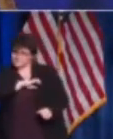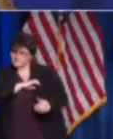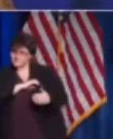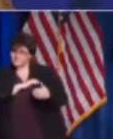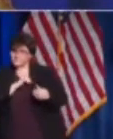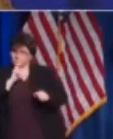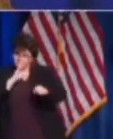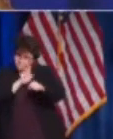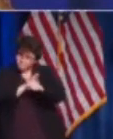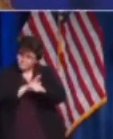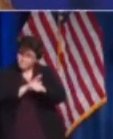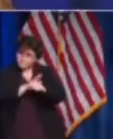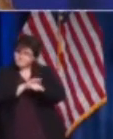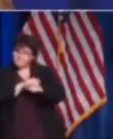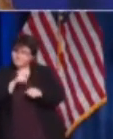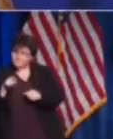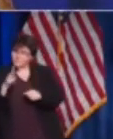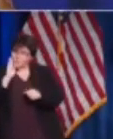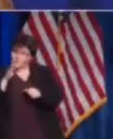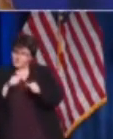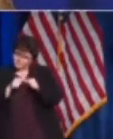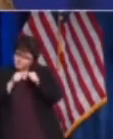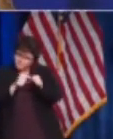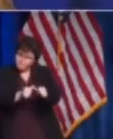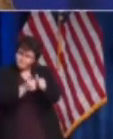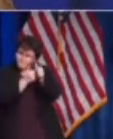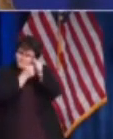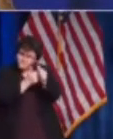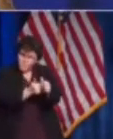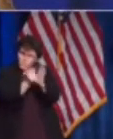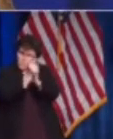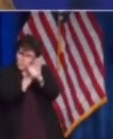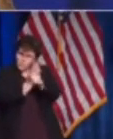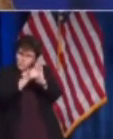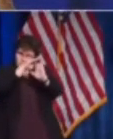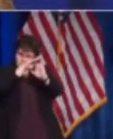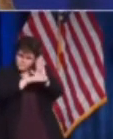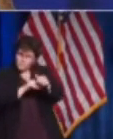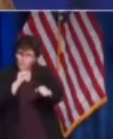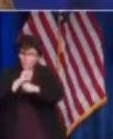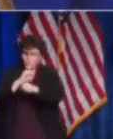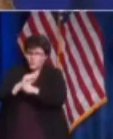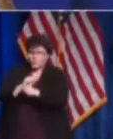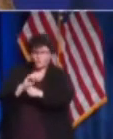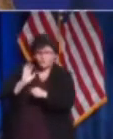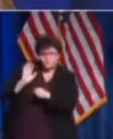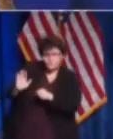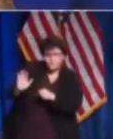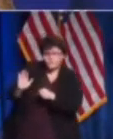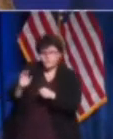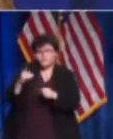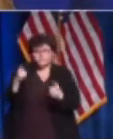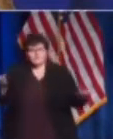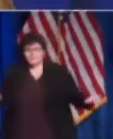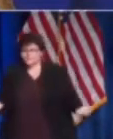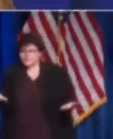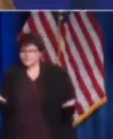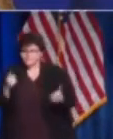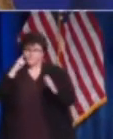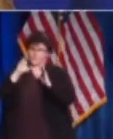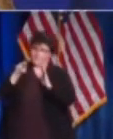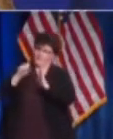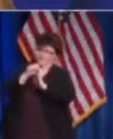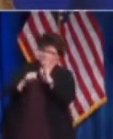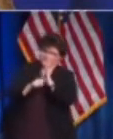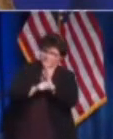will faithfully discharge, according to law, the duties of the office of Comptroller of the State of Connecticut to the best of your abilities, so